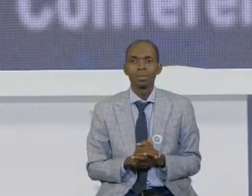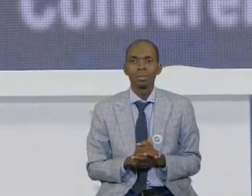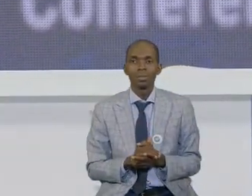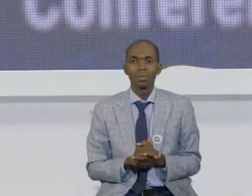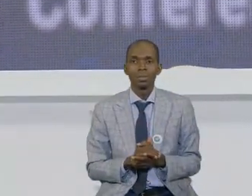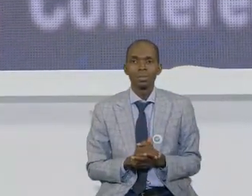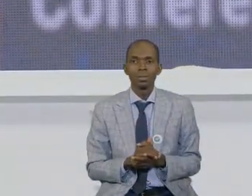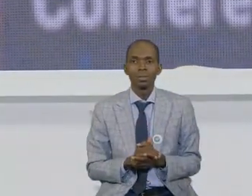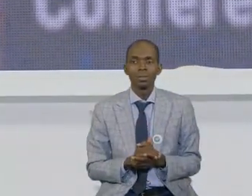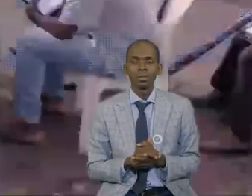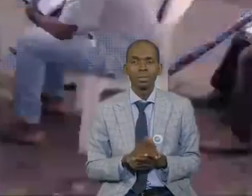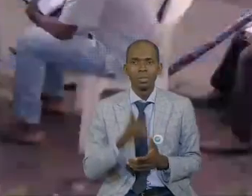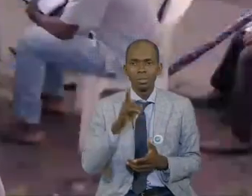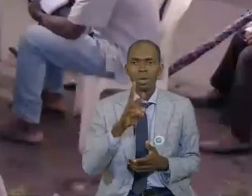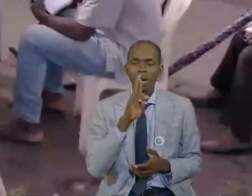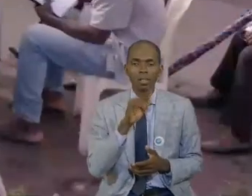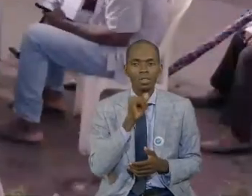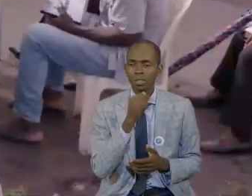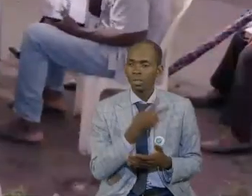You are not a failure.